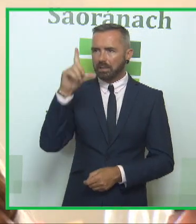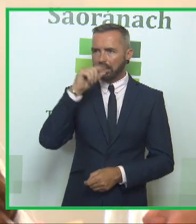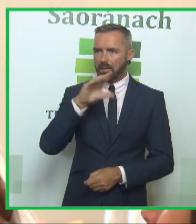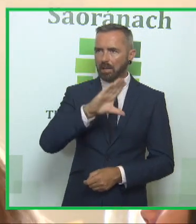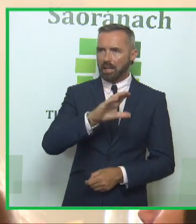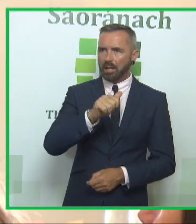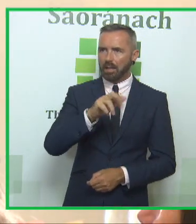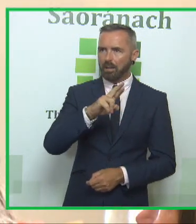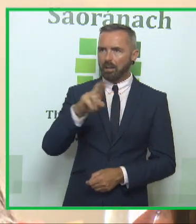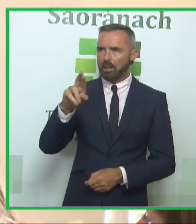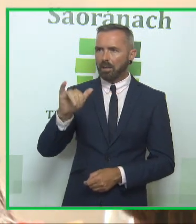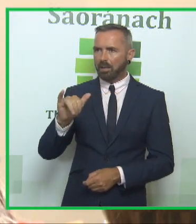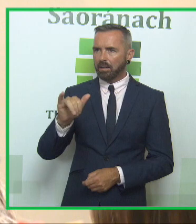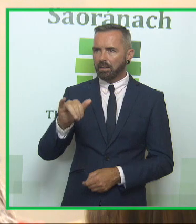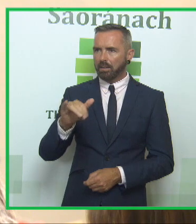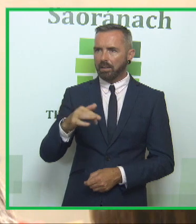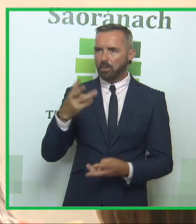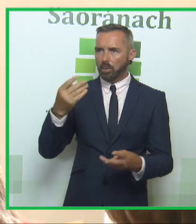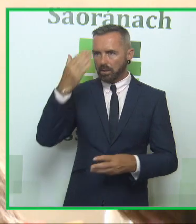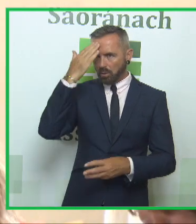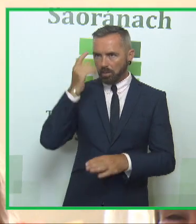to know about Larry, ask Adrian.